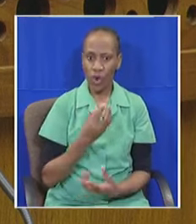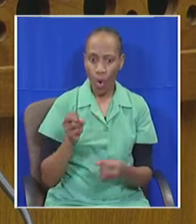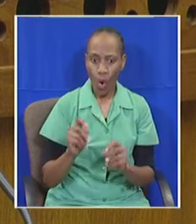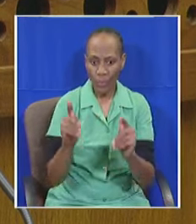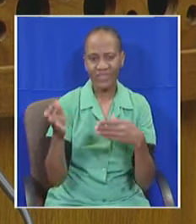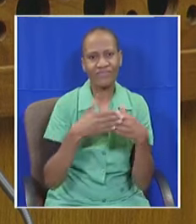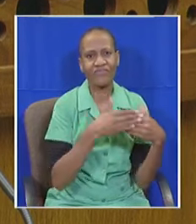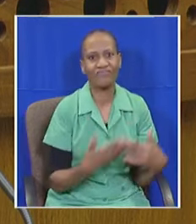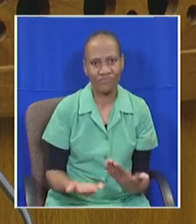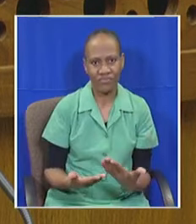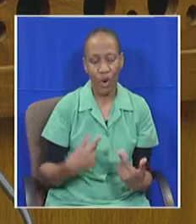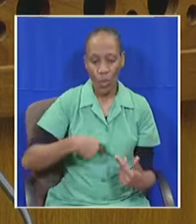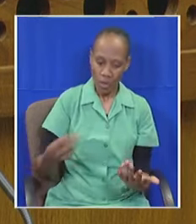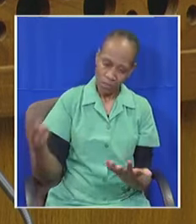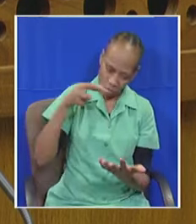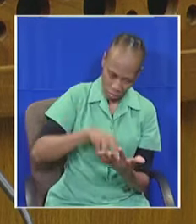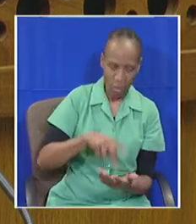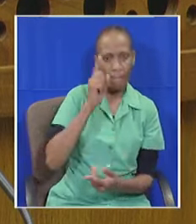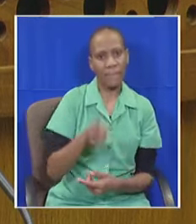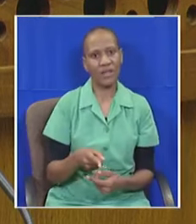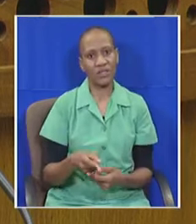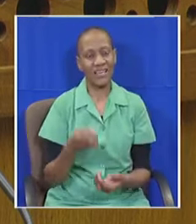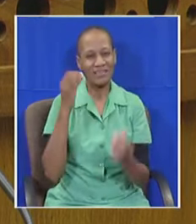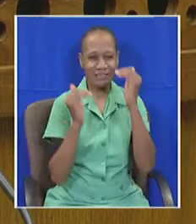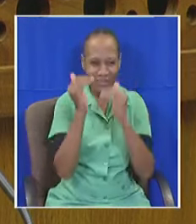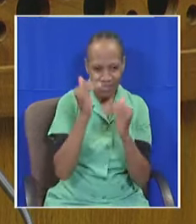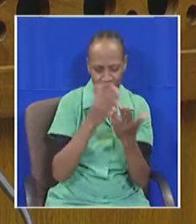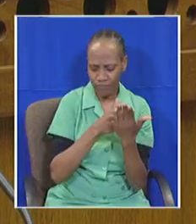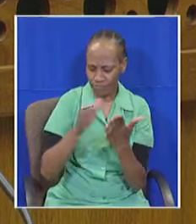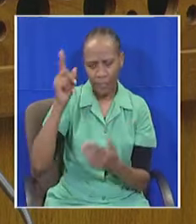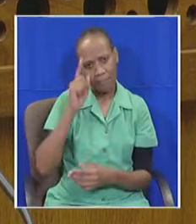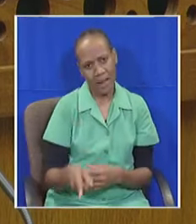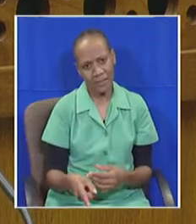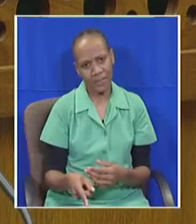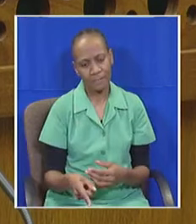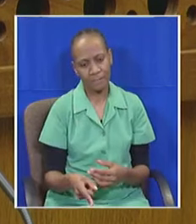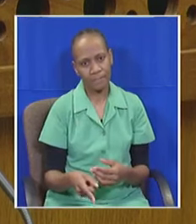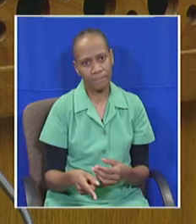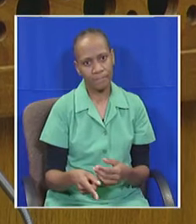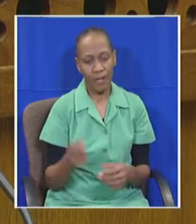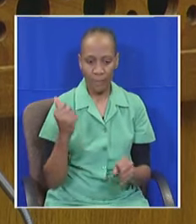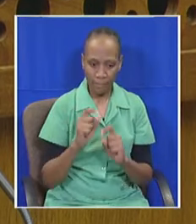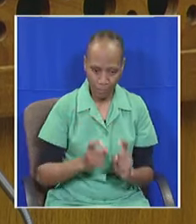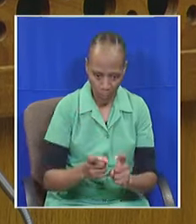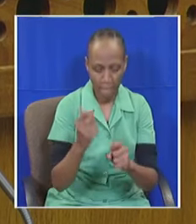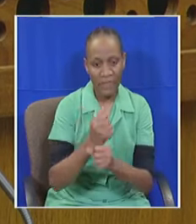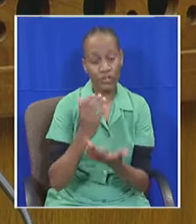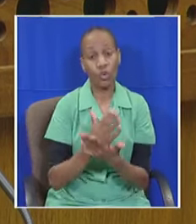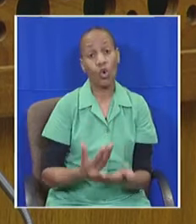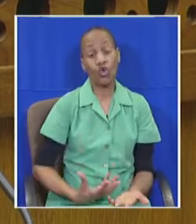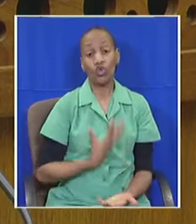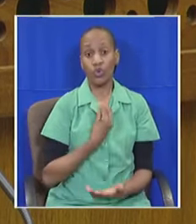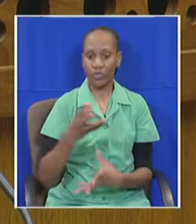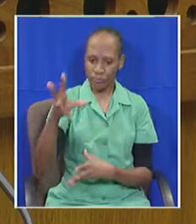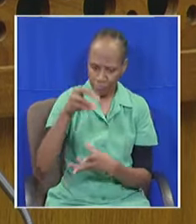must unite and rise against unemployment and inequality. The urgency for the participation of youth at the top end of the